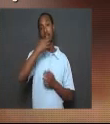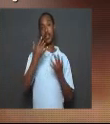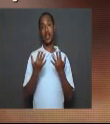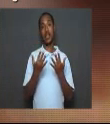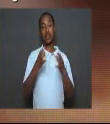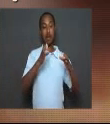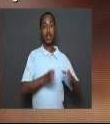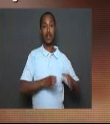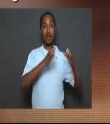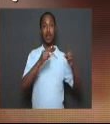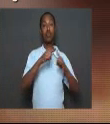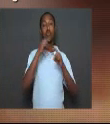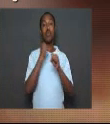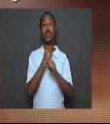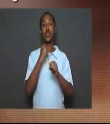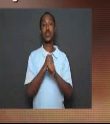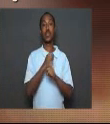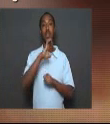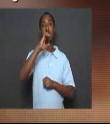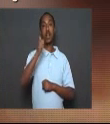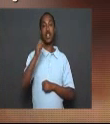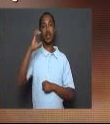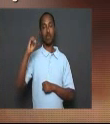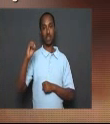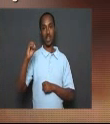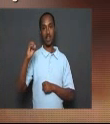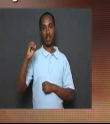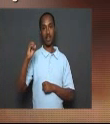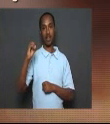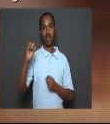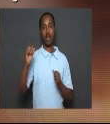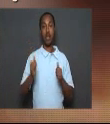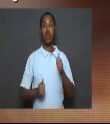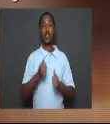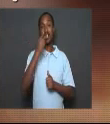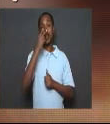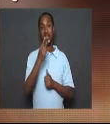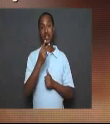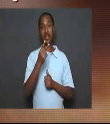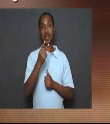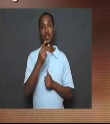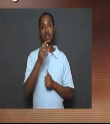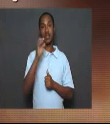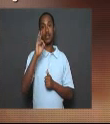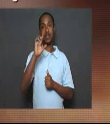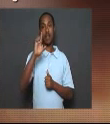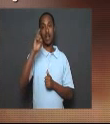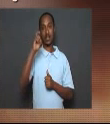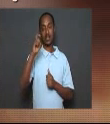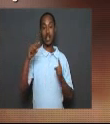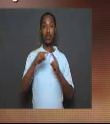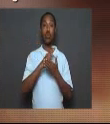furnace produces calcium oxide, which serves as a flux to